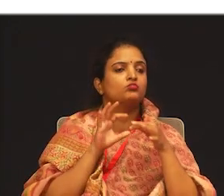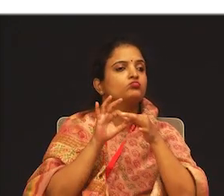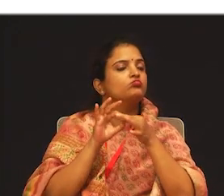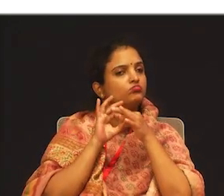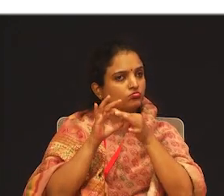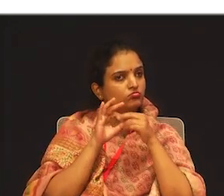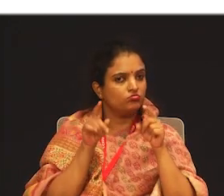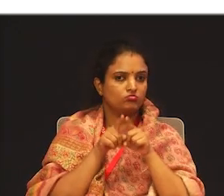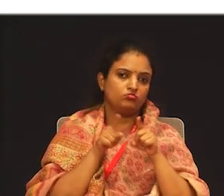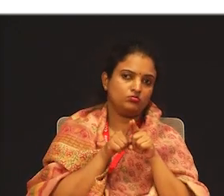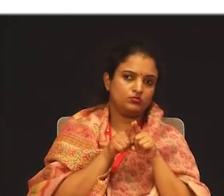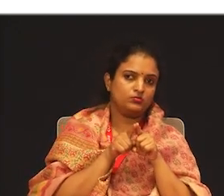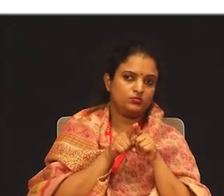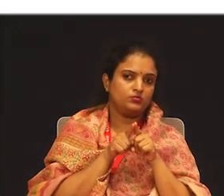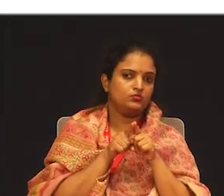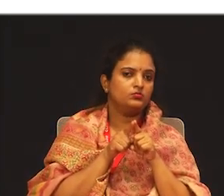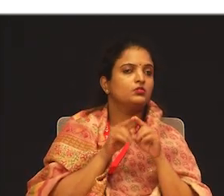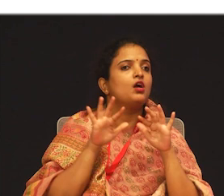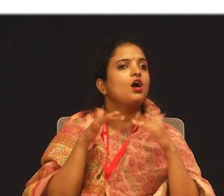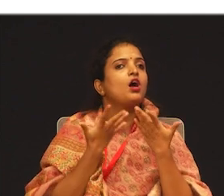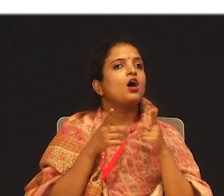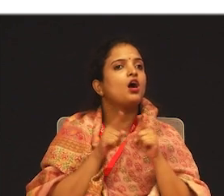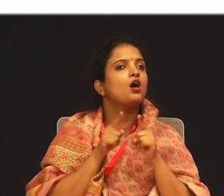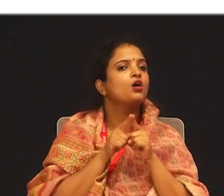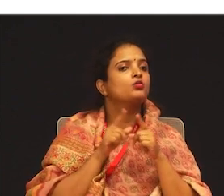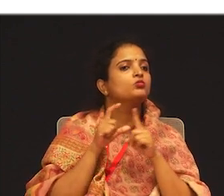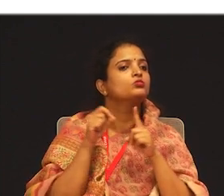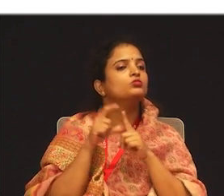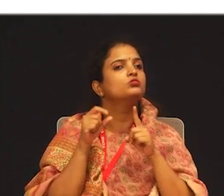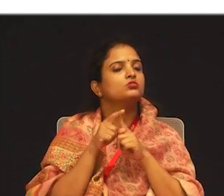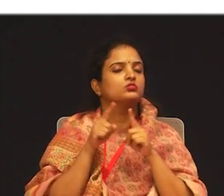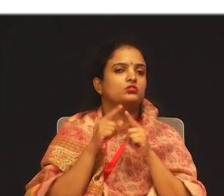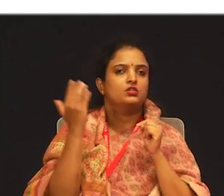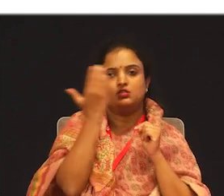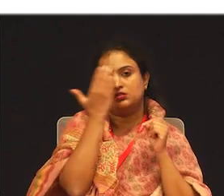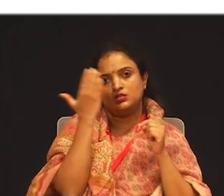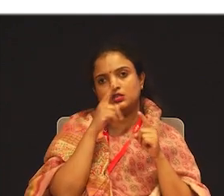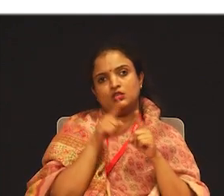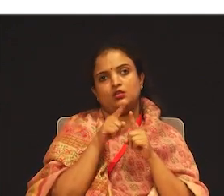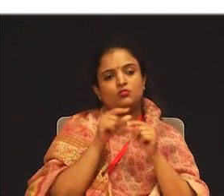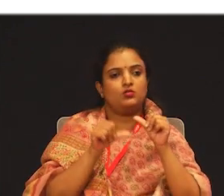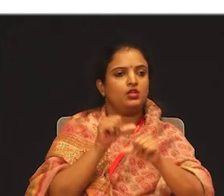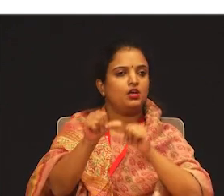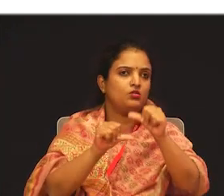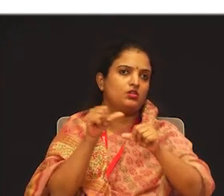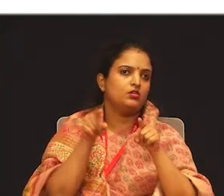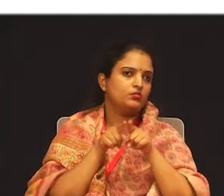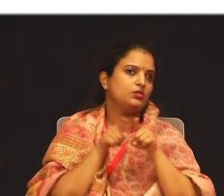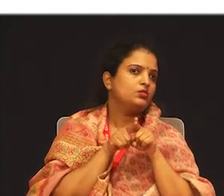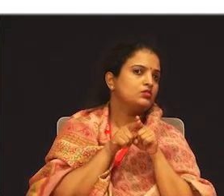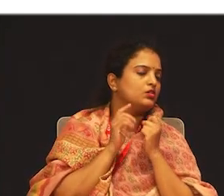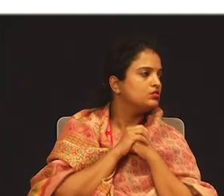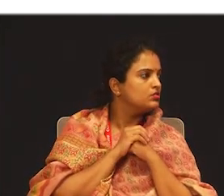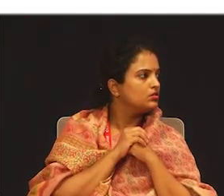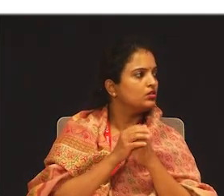coordinators and we asked them, how are you doing the screening process? So they were saying, we are asking the list from